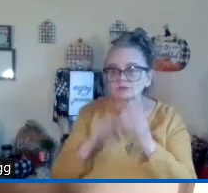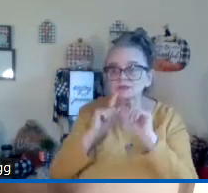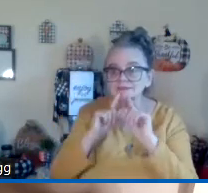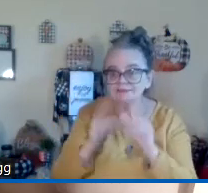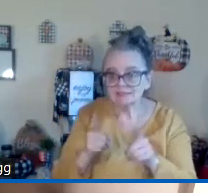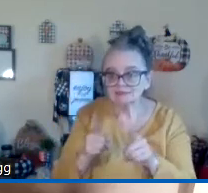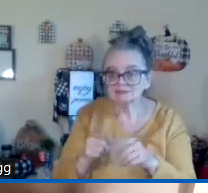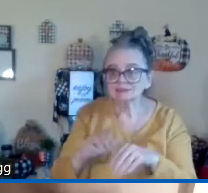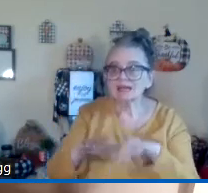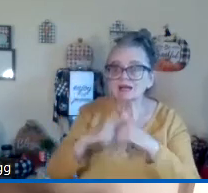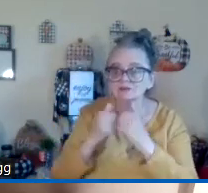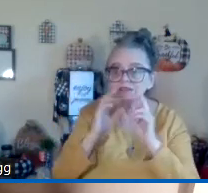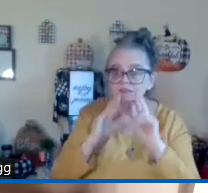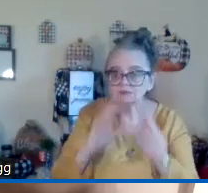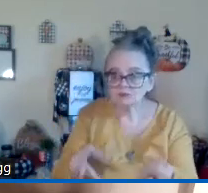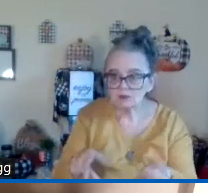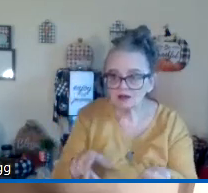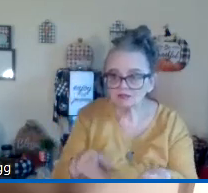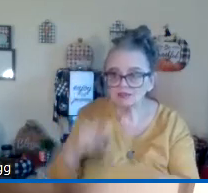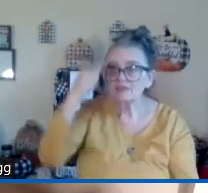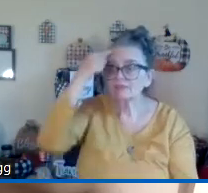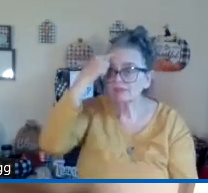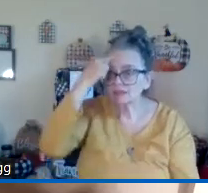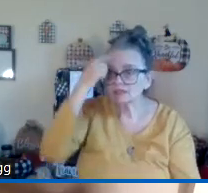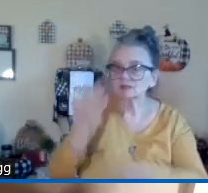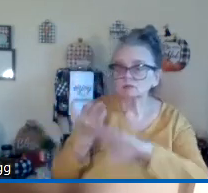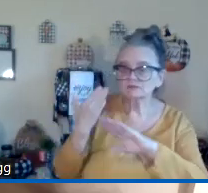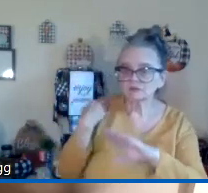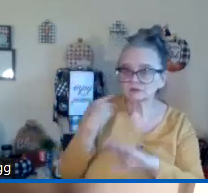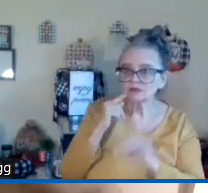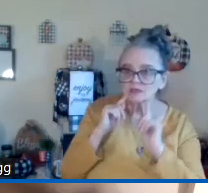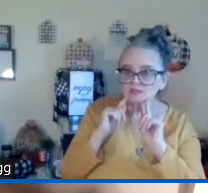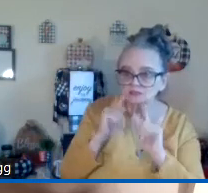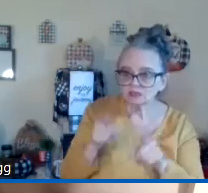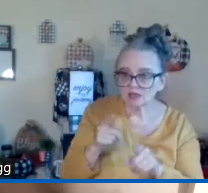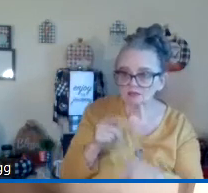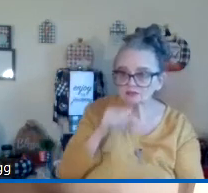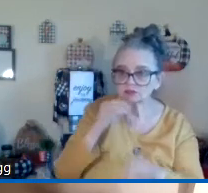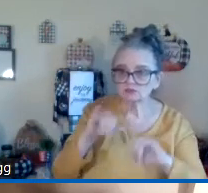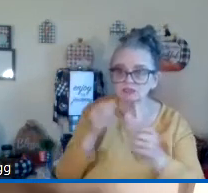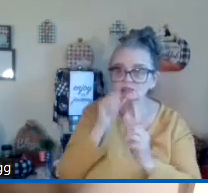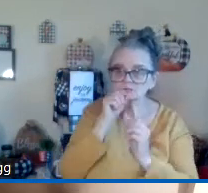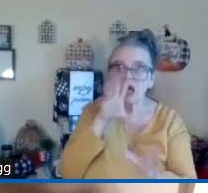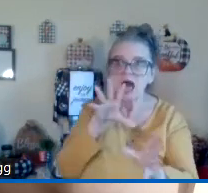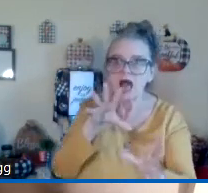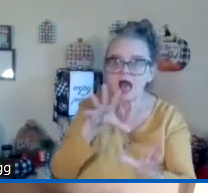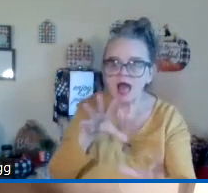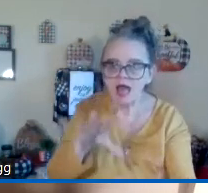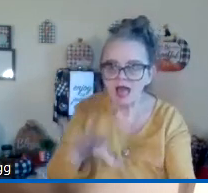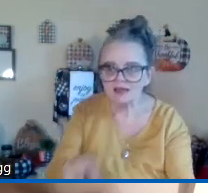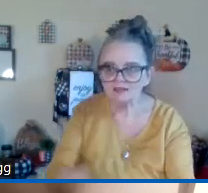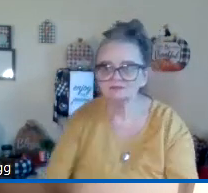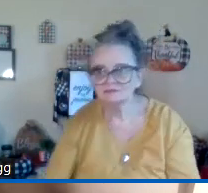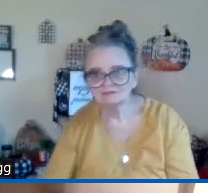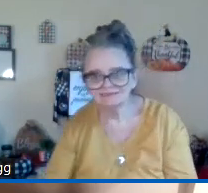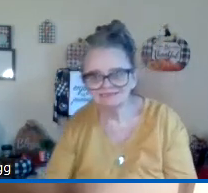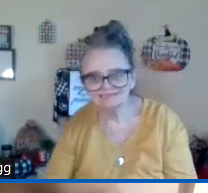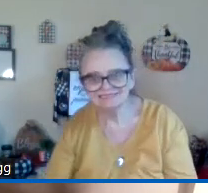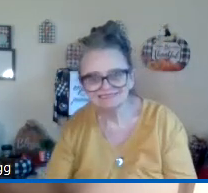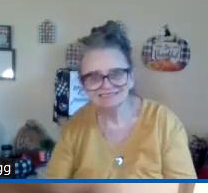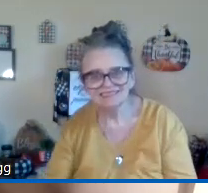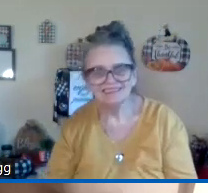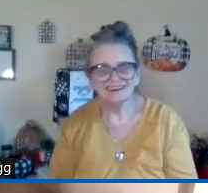you're going towards poverty. You know, some of the poorest people in the world have a